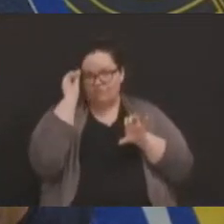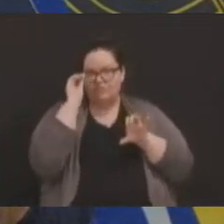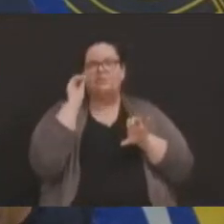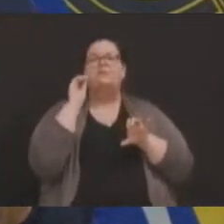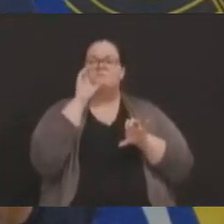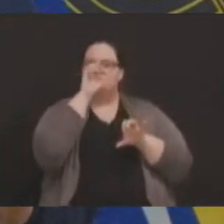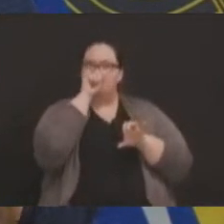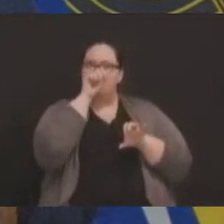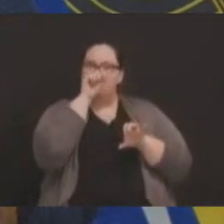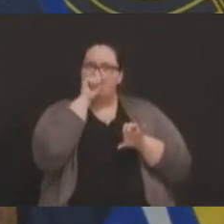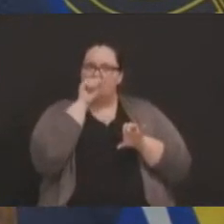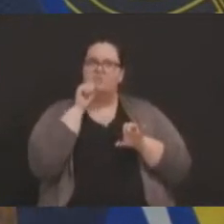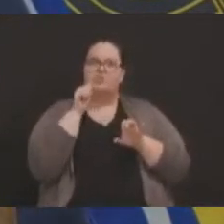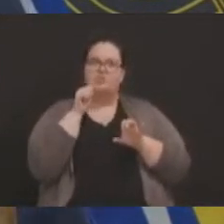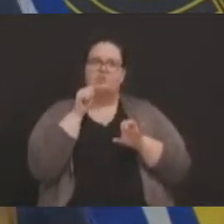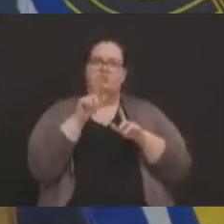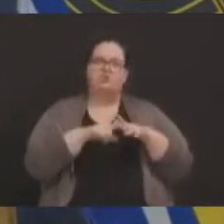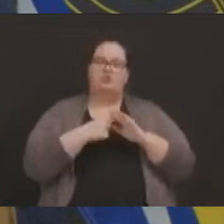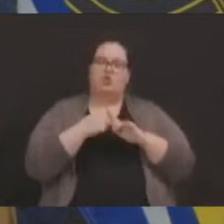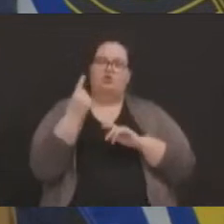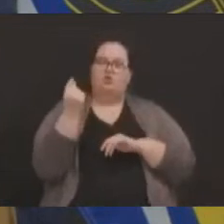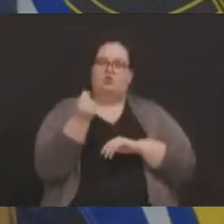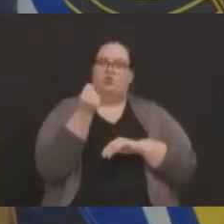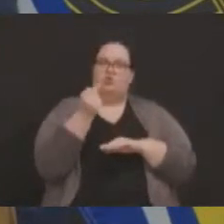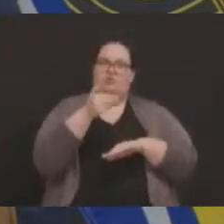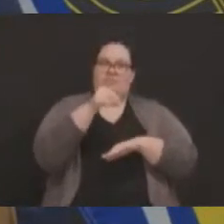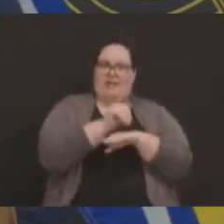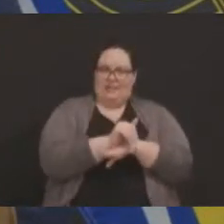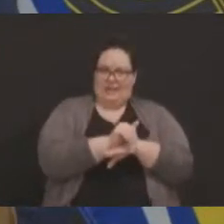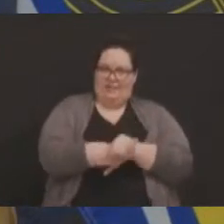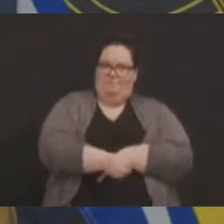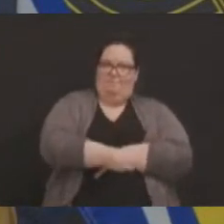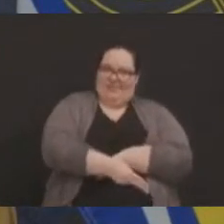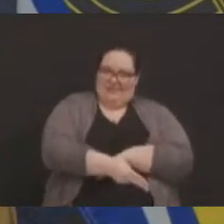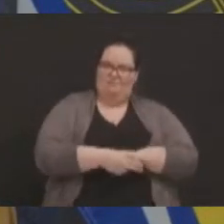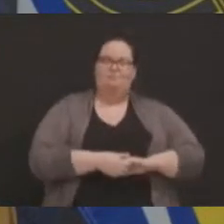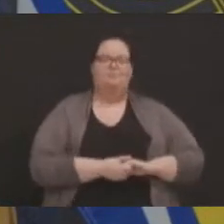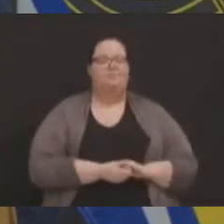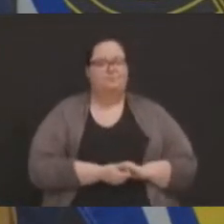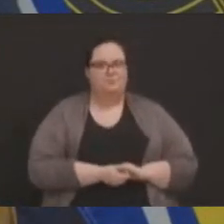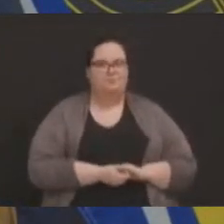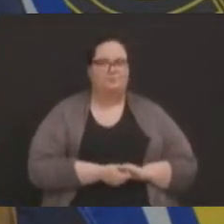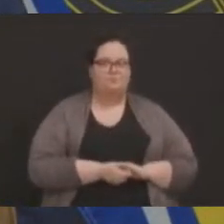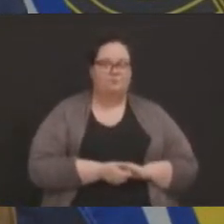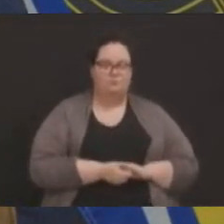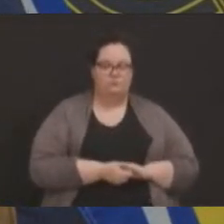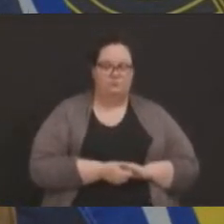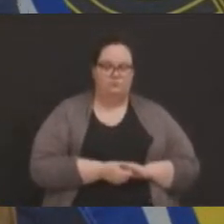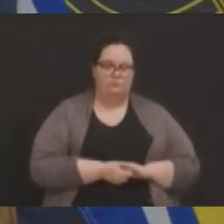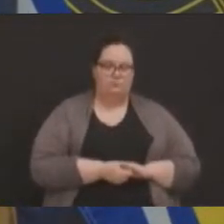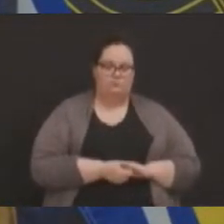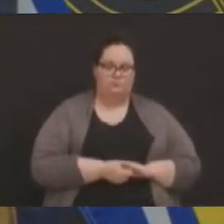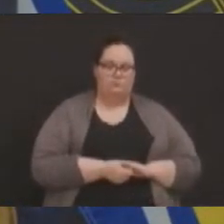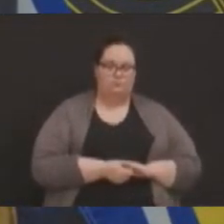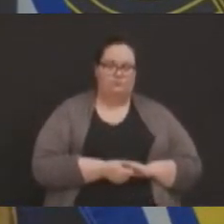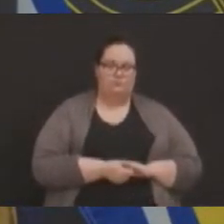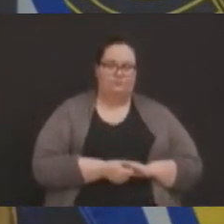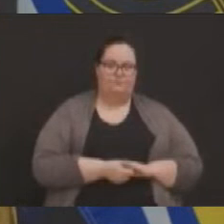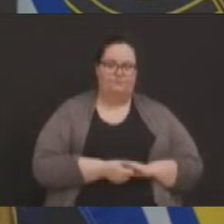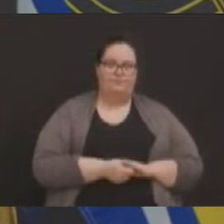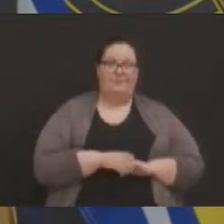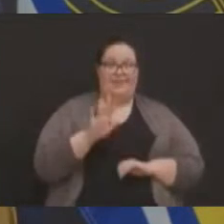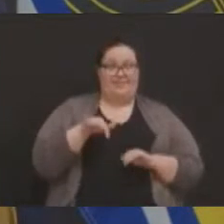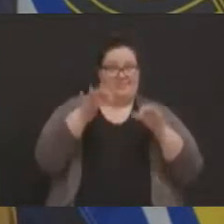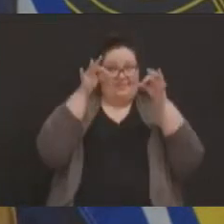The decision to make this change tomorrow night was based on a recommendation from Public Health to allow a full 7 days to pass since